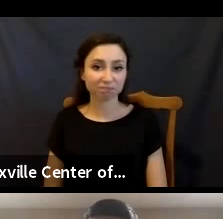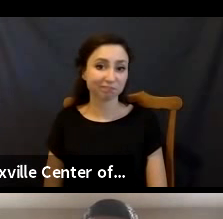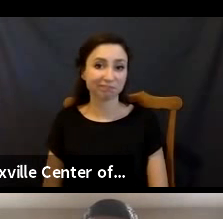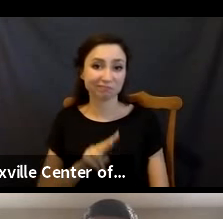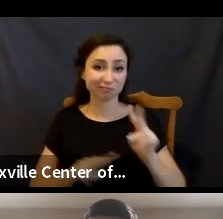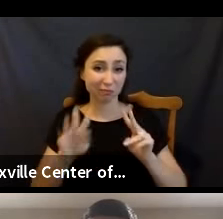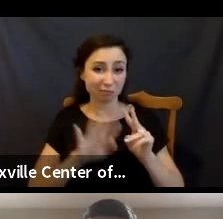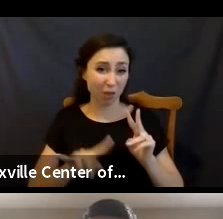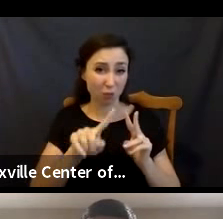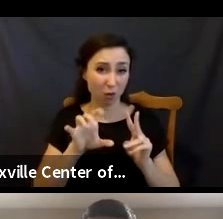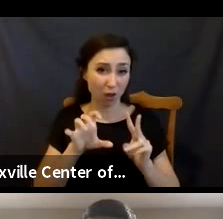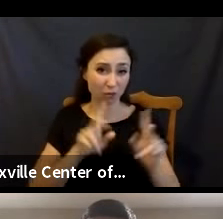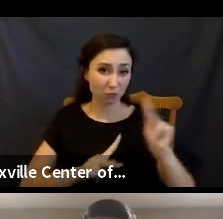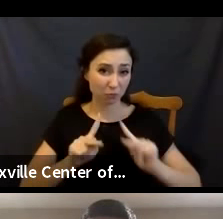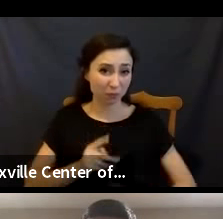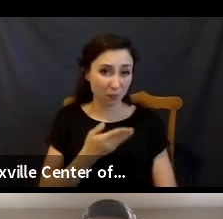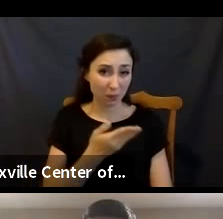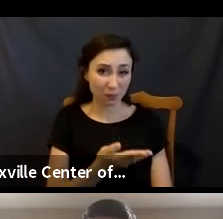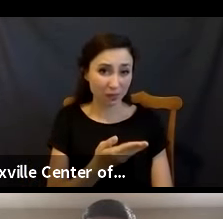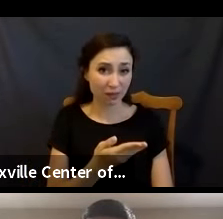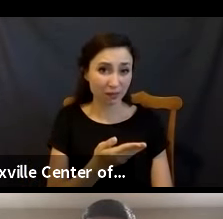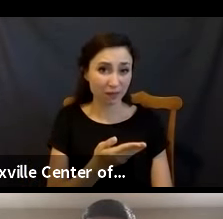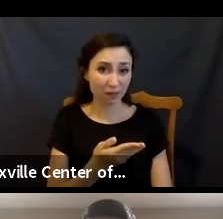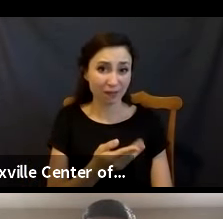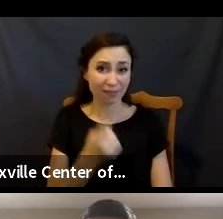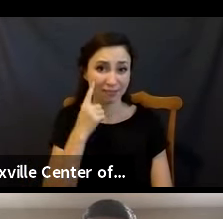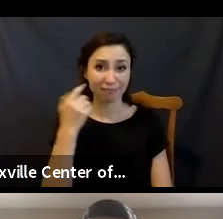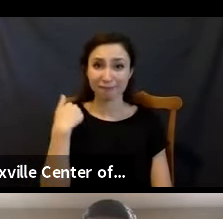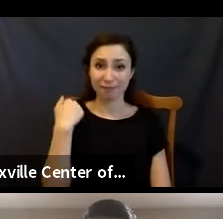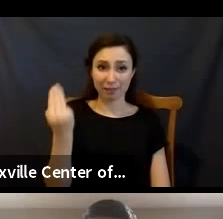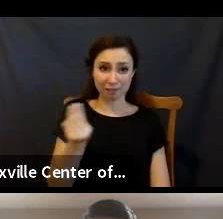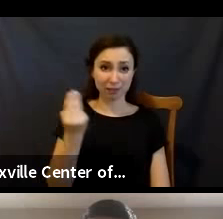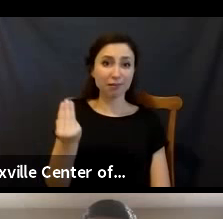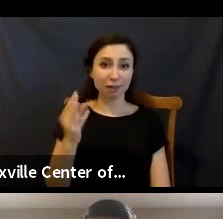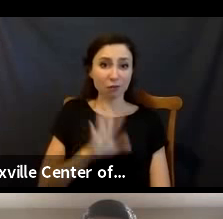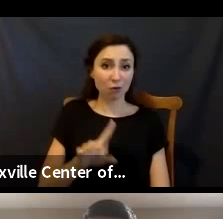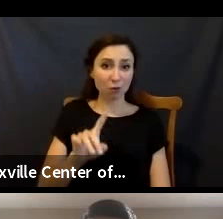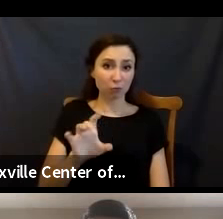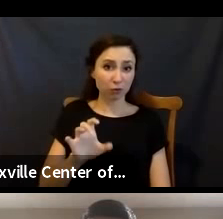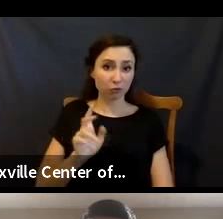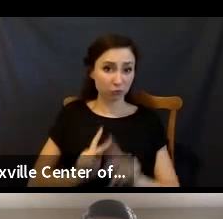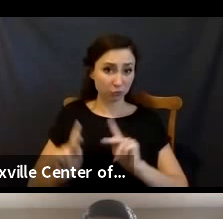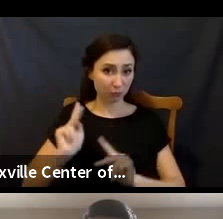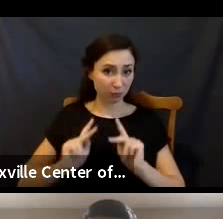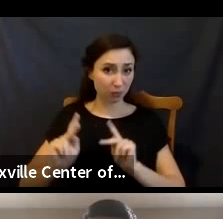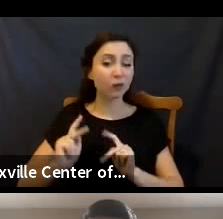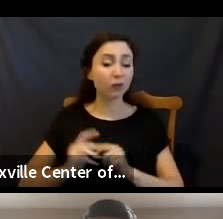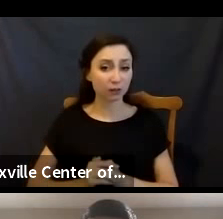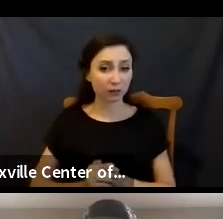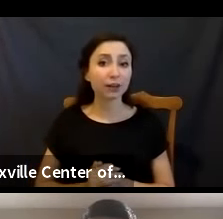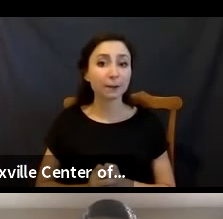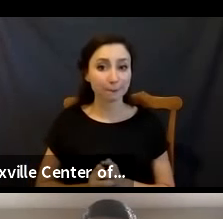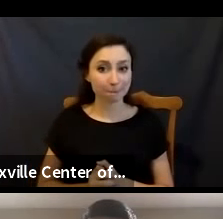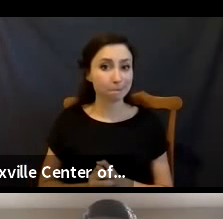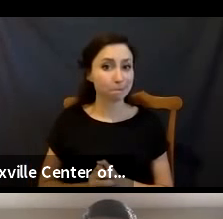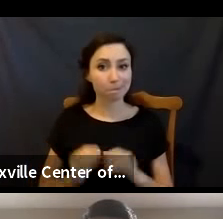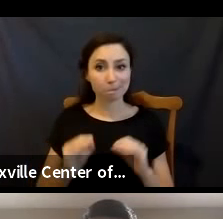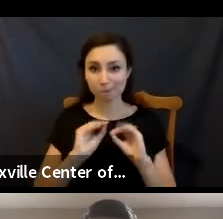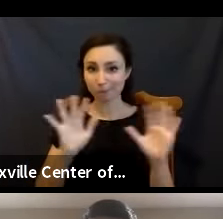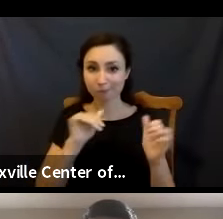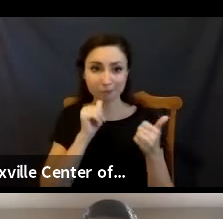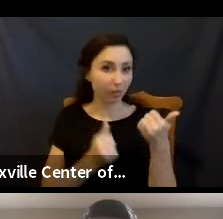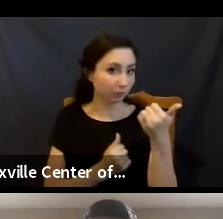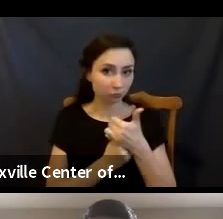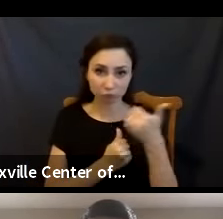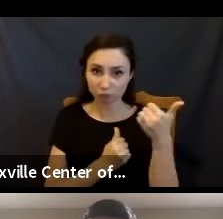people there on I guess Monday, that were, clearly not supportive of us,